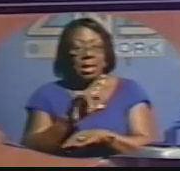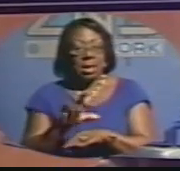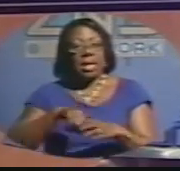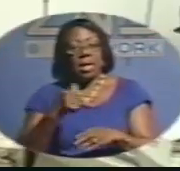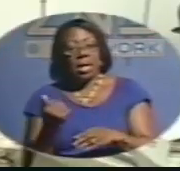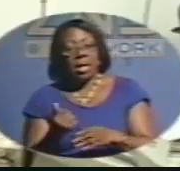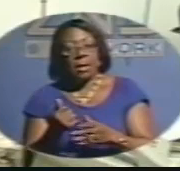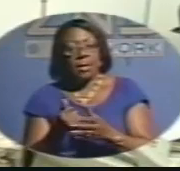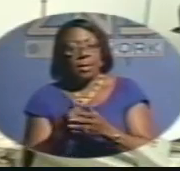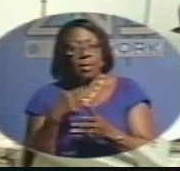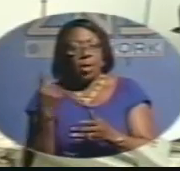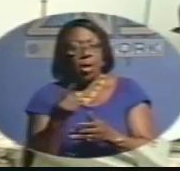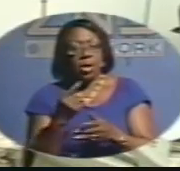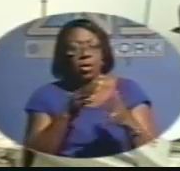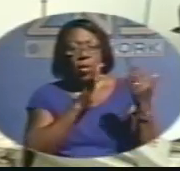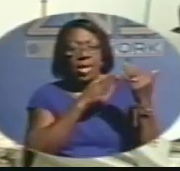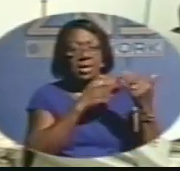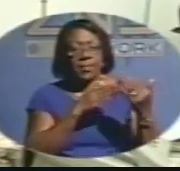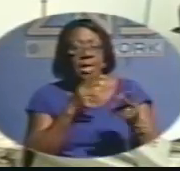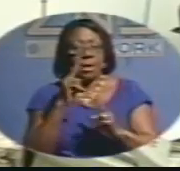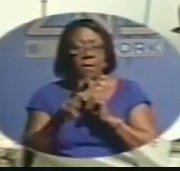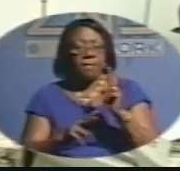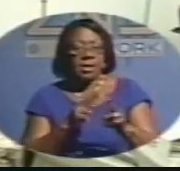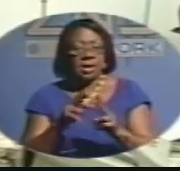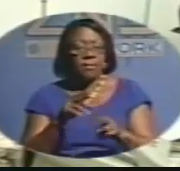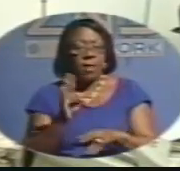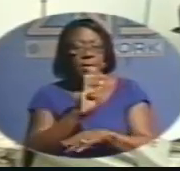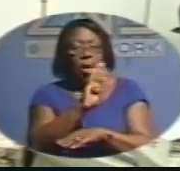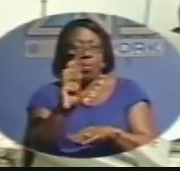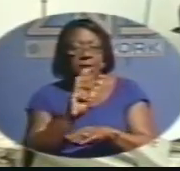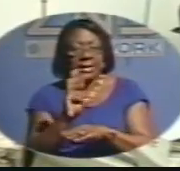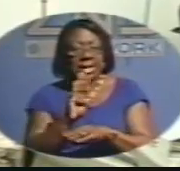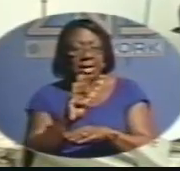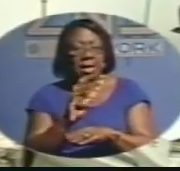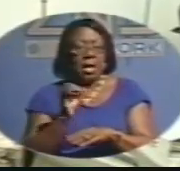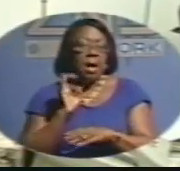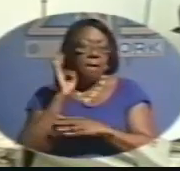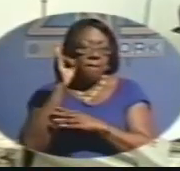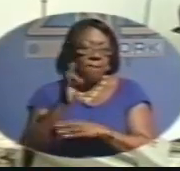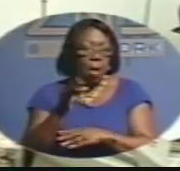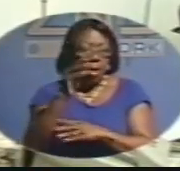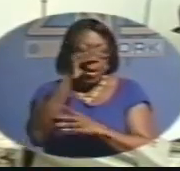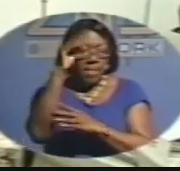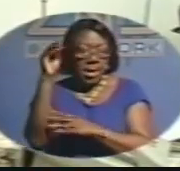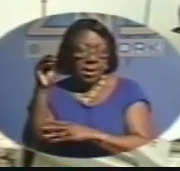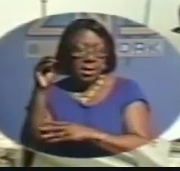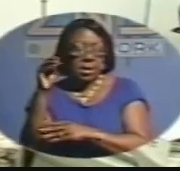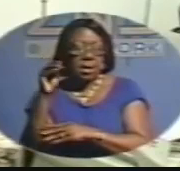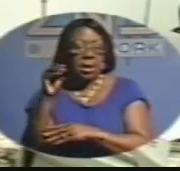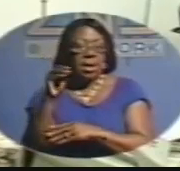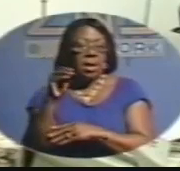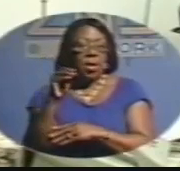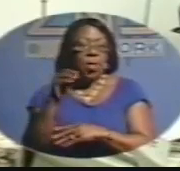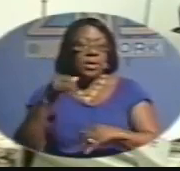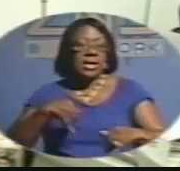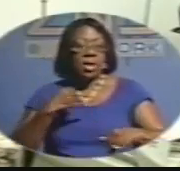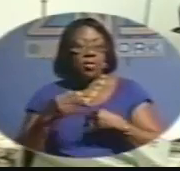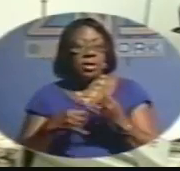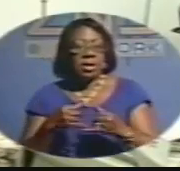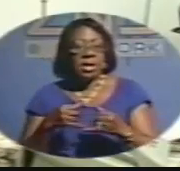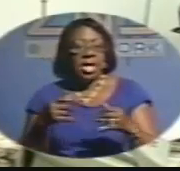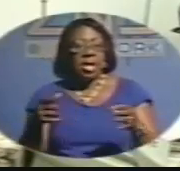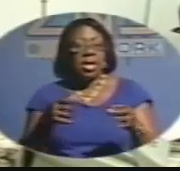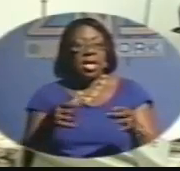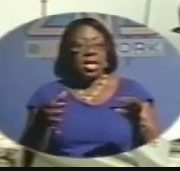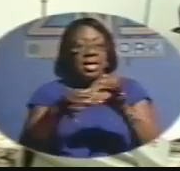there. We also expect shortly a visit from the Brazilian foreign minister. Brazil is very much interested in outreach to our country, and so there's